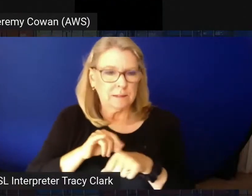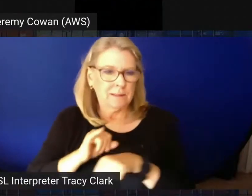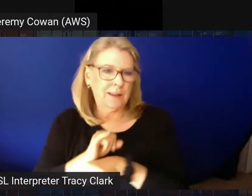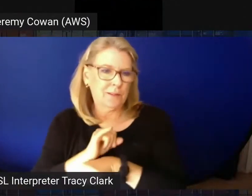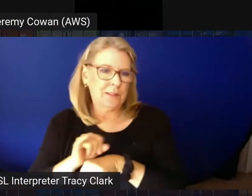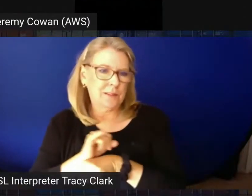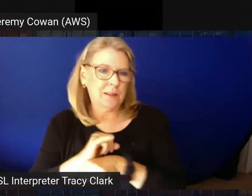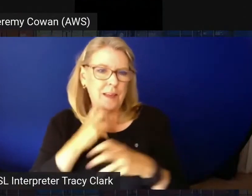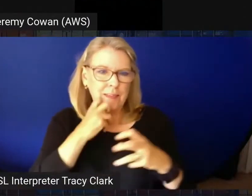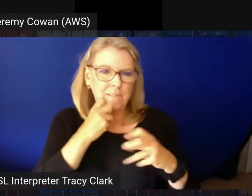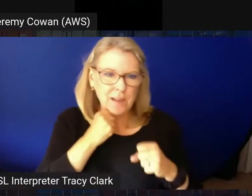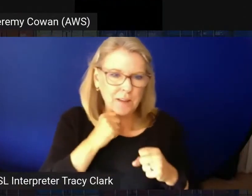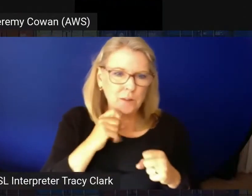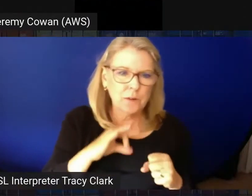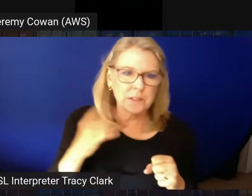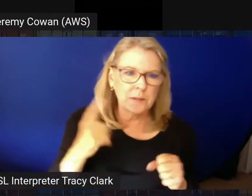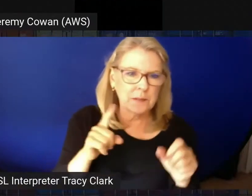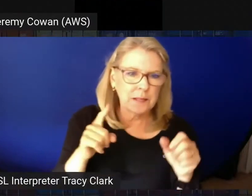something like eBPF.